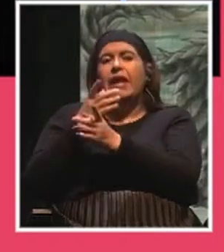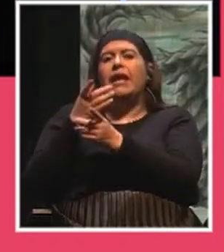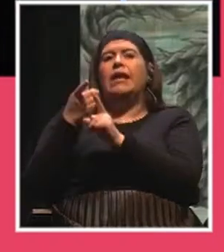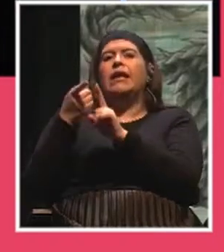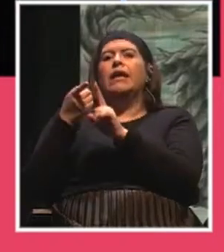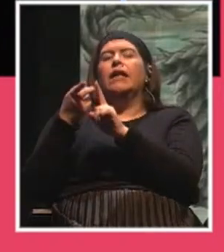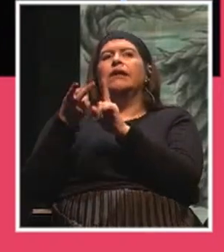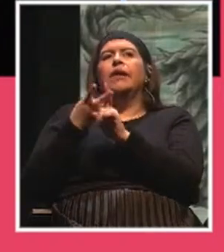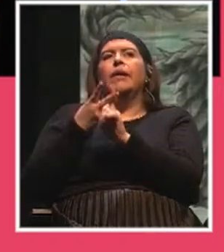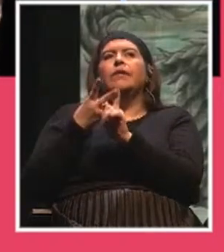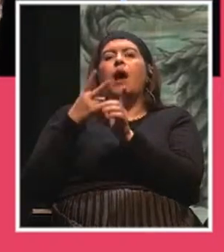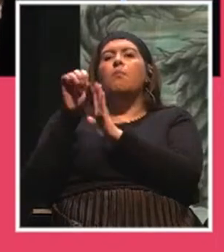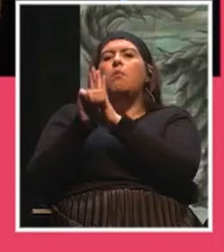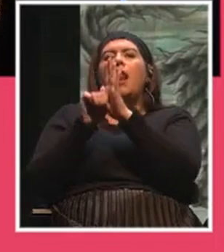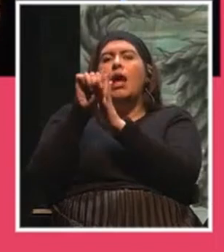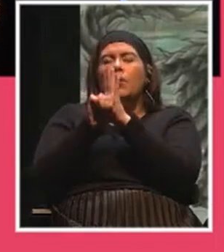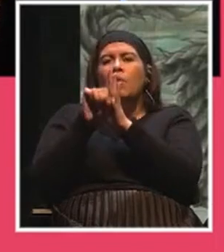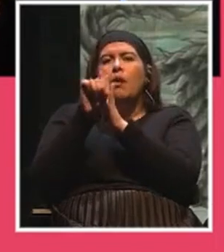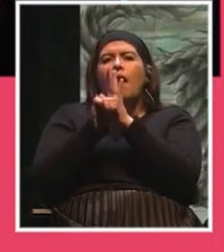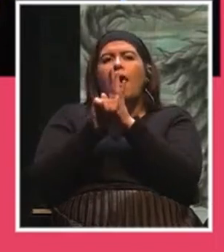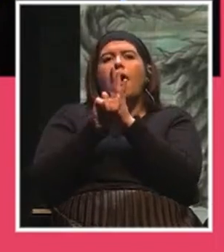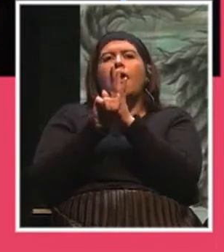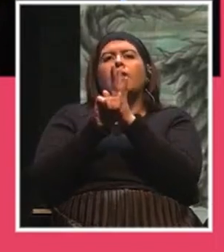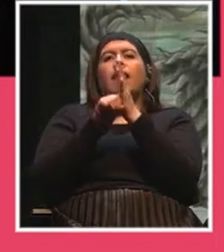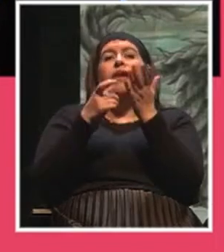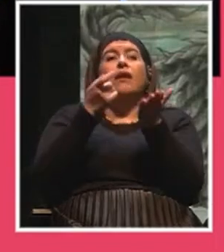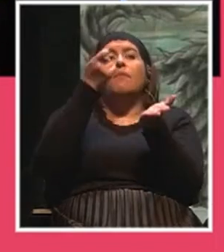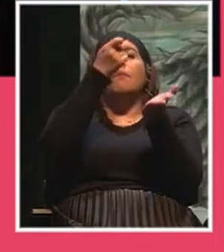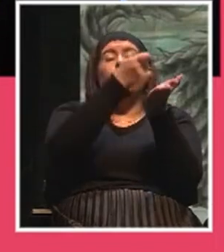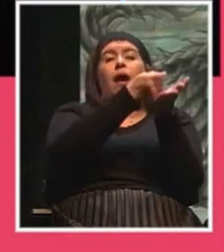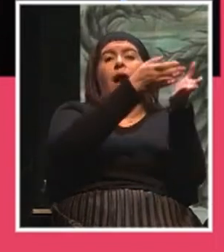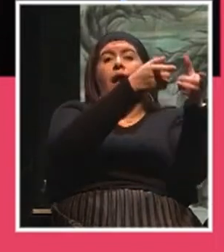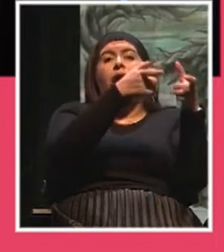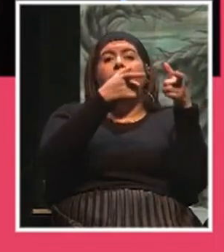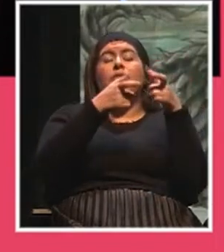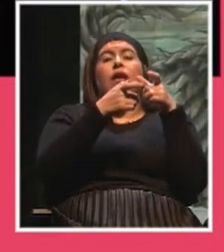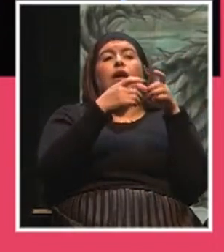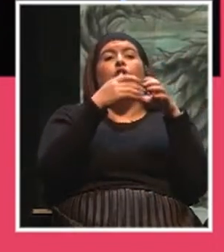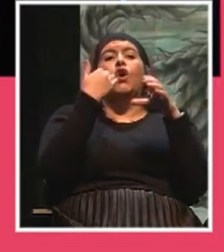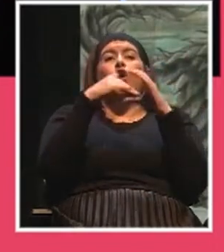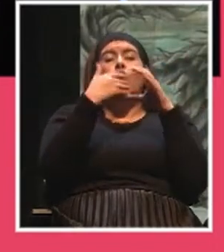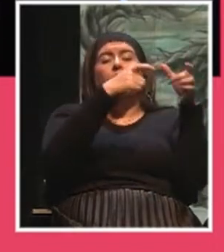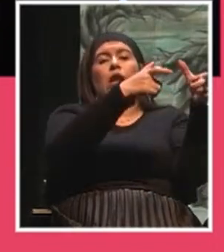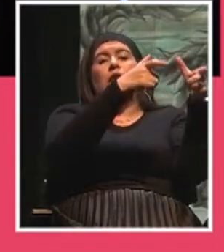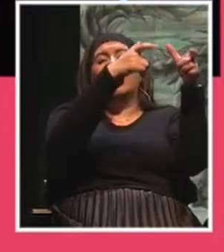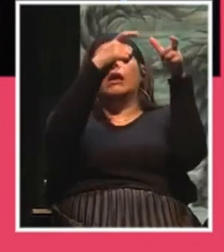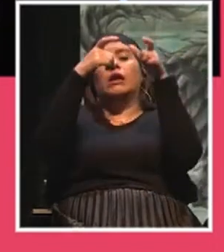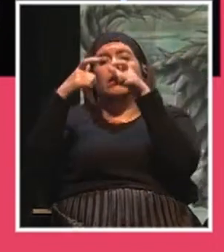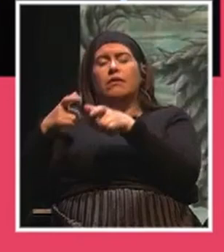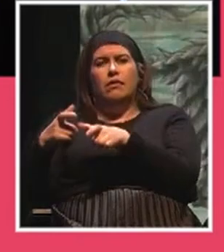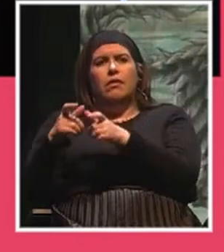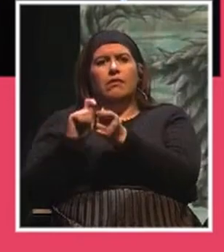streaming. That changed the entire business for everybody, for HBO as well. Another form